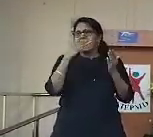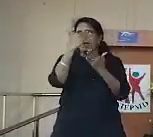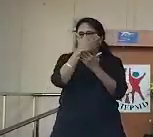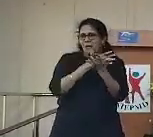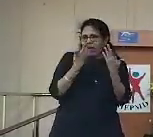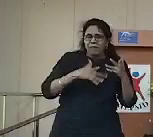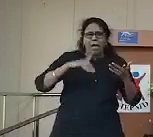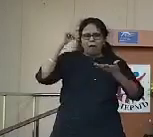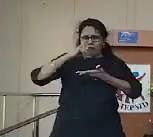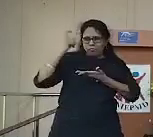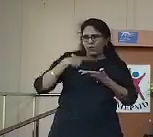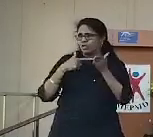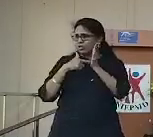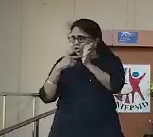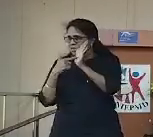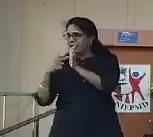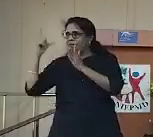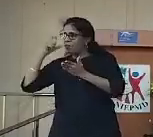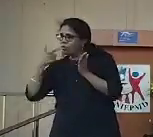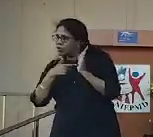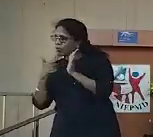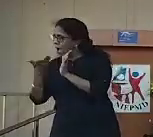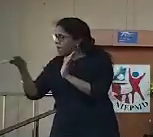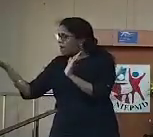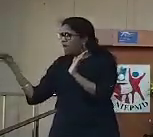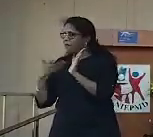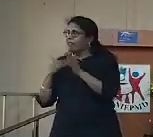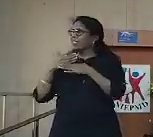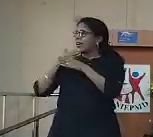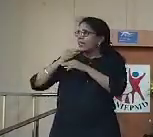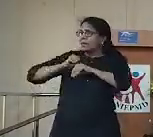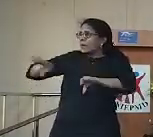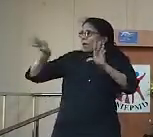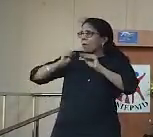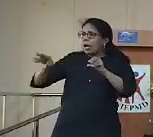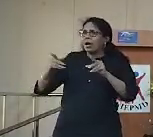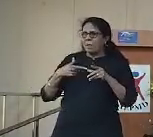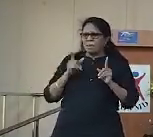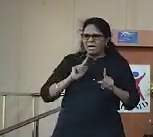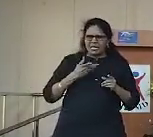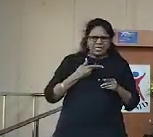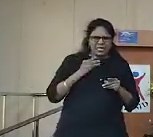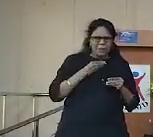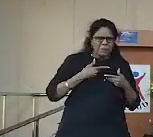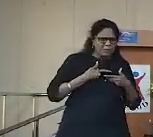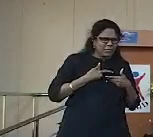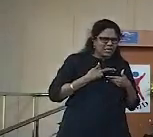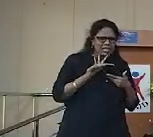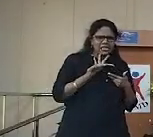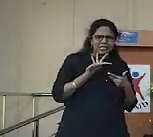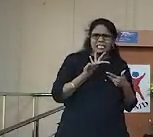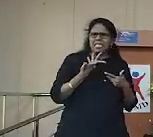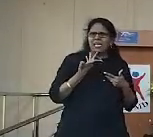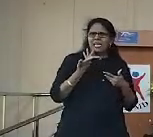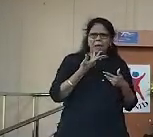others. But if there is something bad happening in the family, we restrict ourselves to share it with